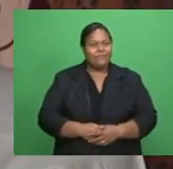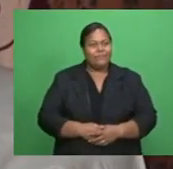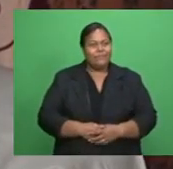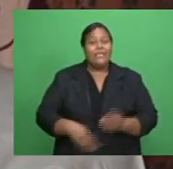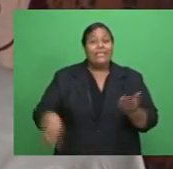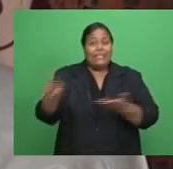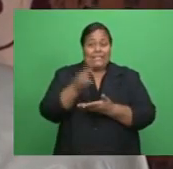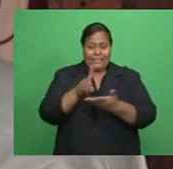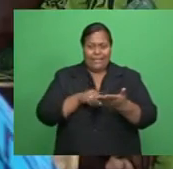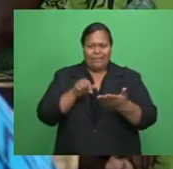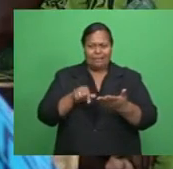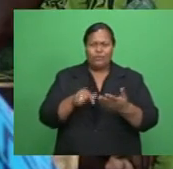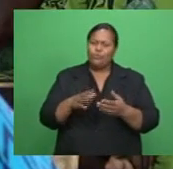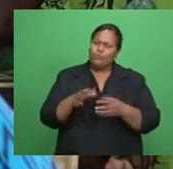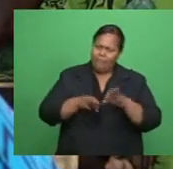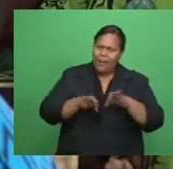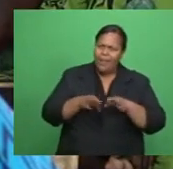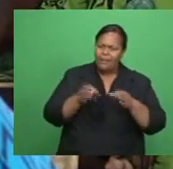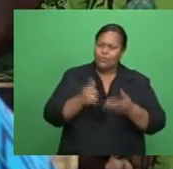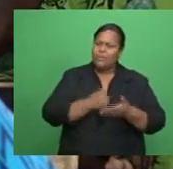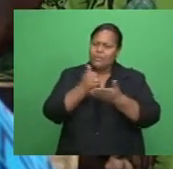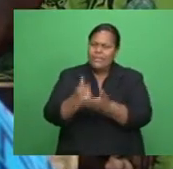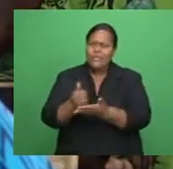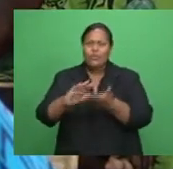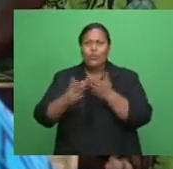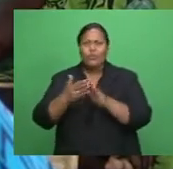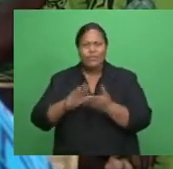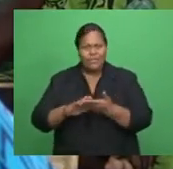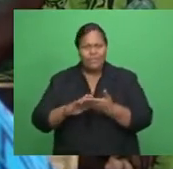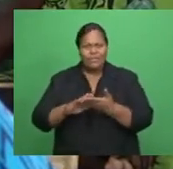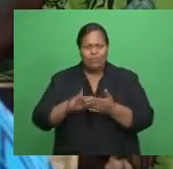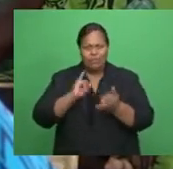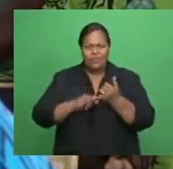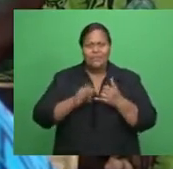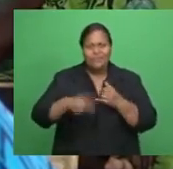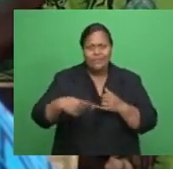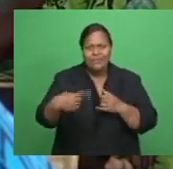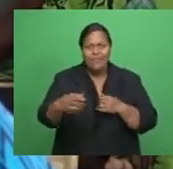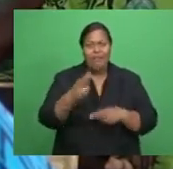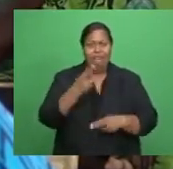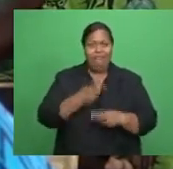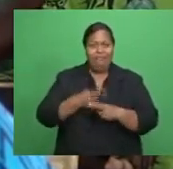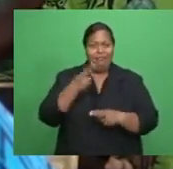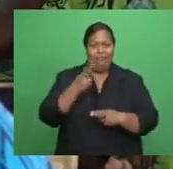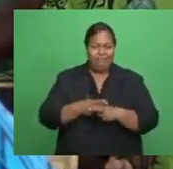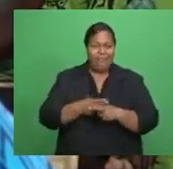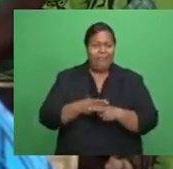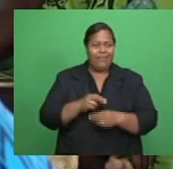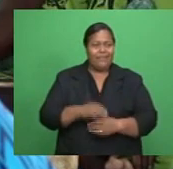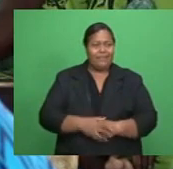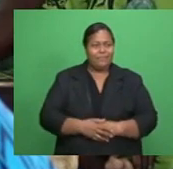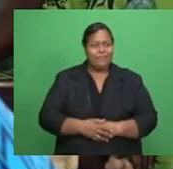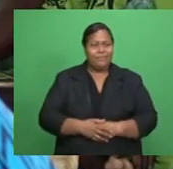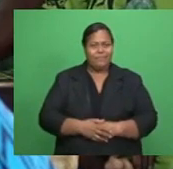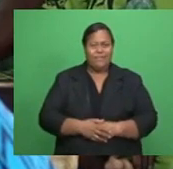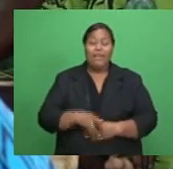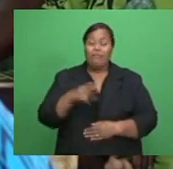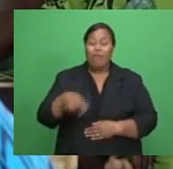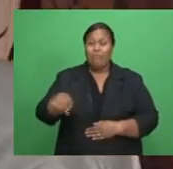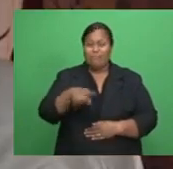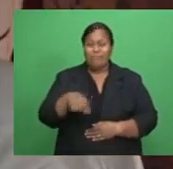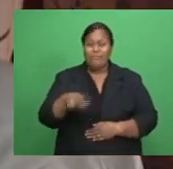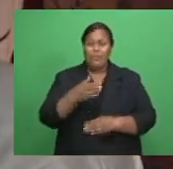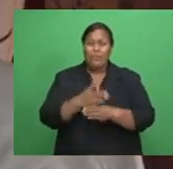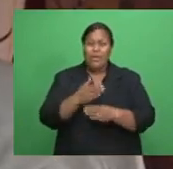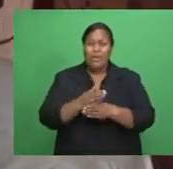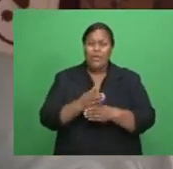communities, develop sustainable farming, adapt to drought conditions, and